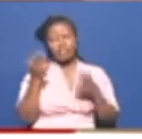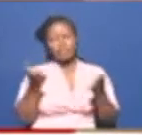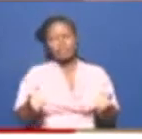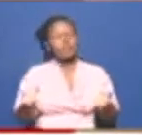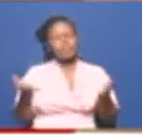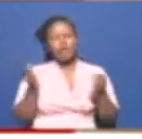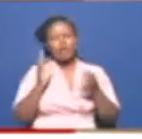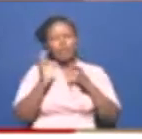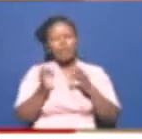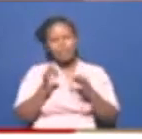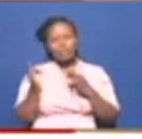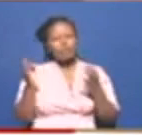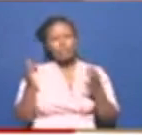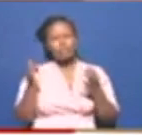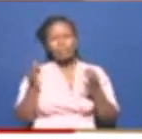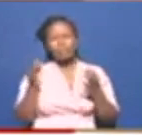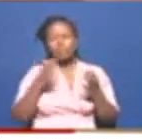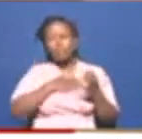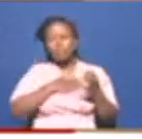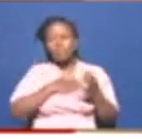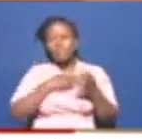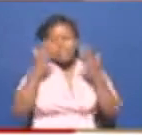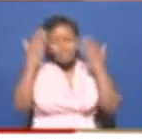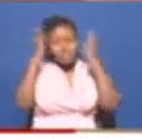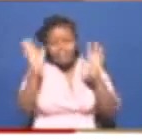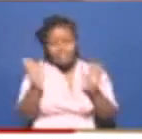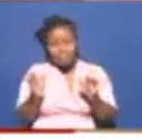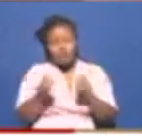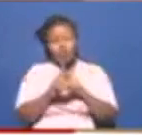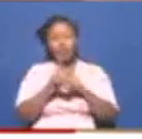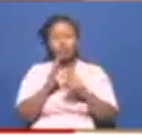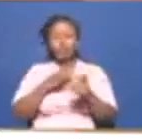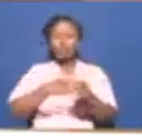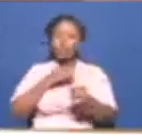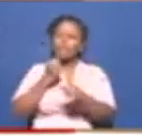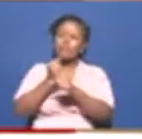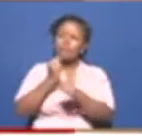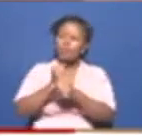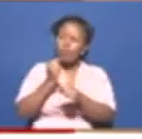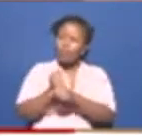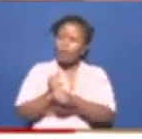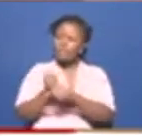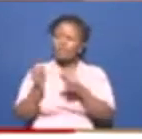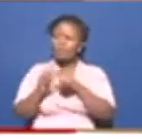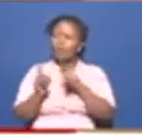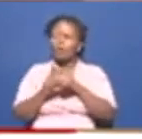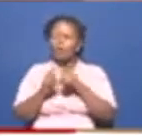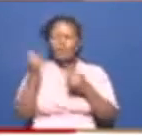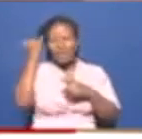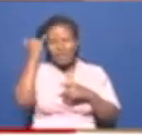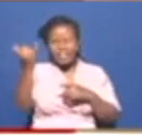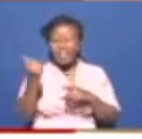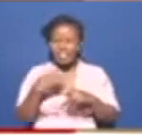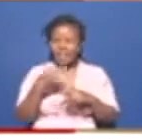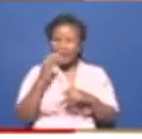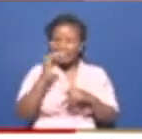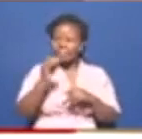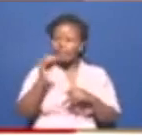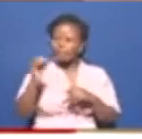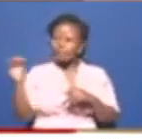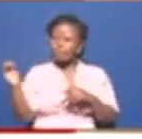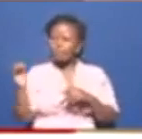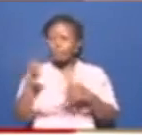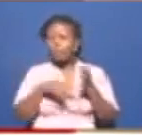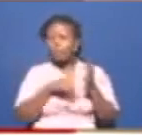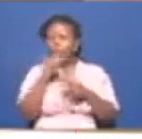school, you can imagine, and I'm working right now, and here I am, I'm leaking urine and feces, no clue about fistula. How about the woman in the